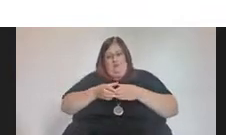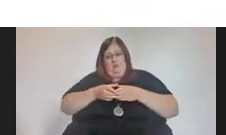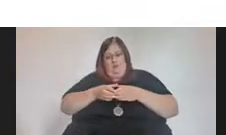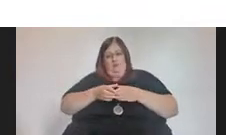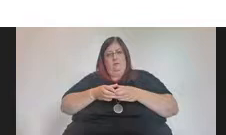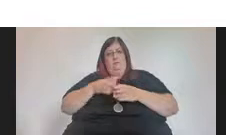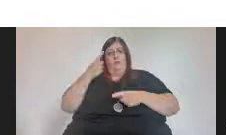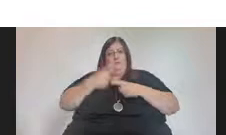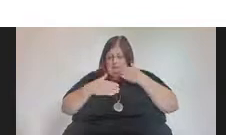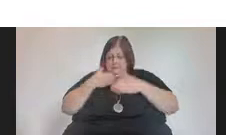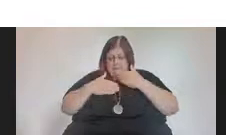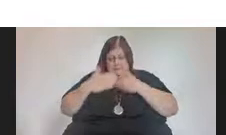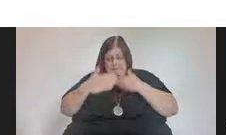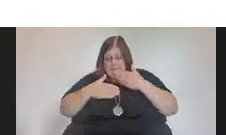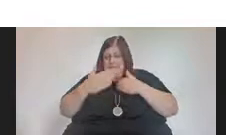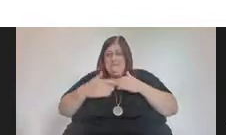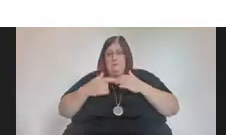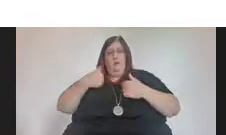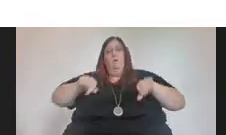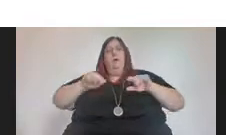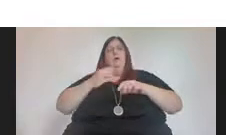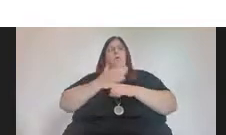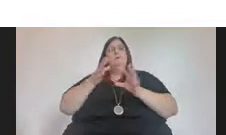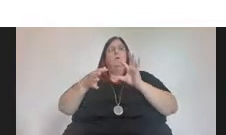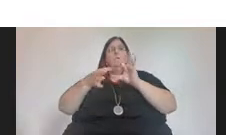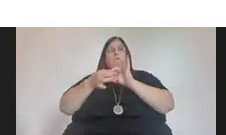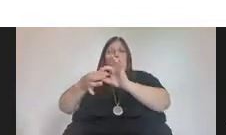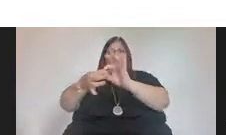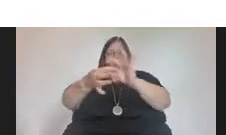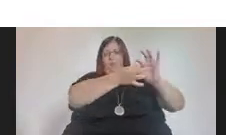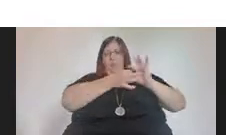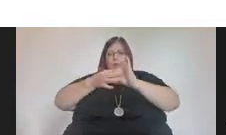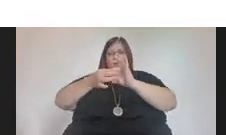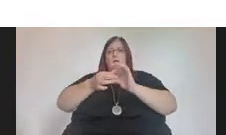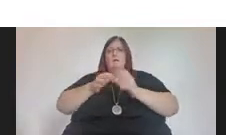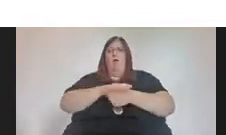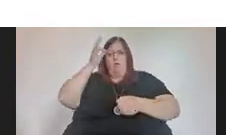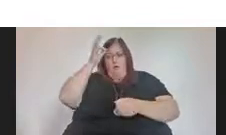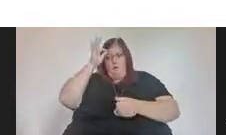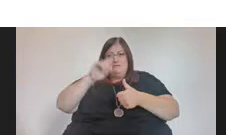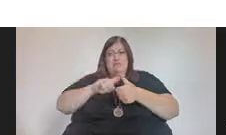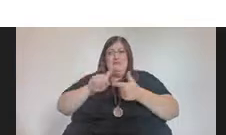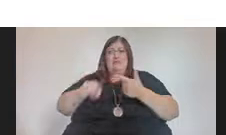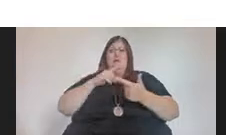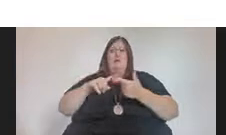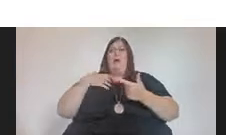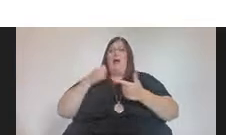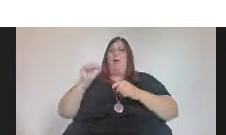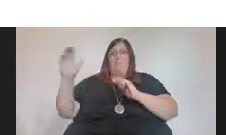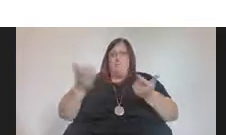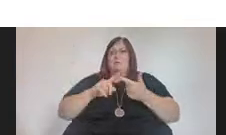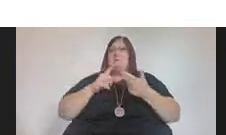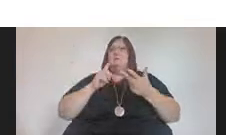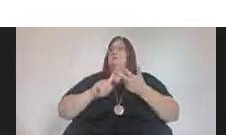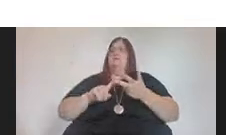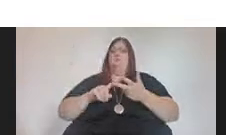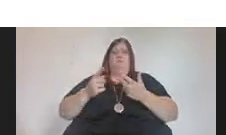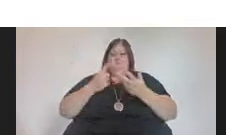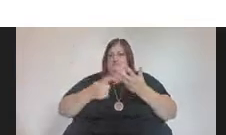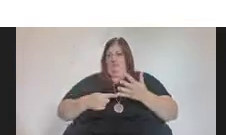quickly in that process, we worked with system partners, so with the local authorities and with the other health providers,